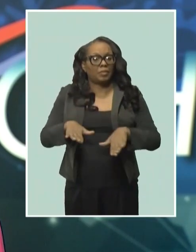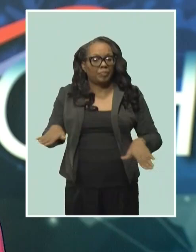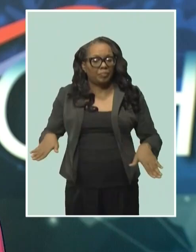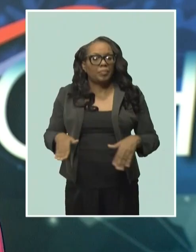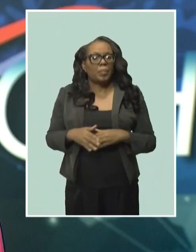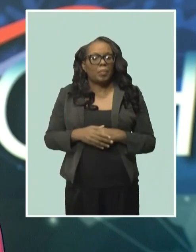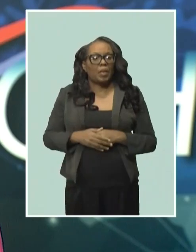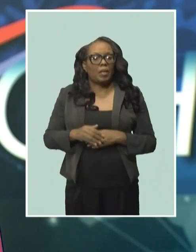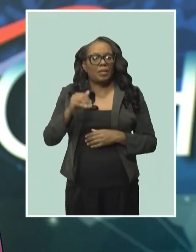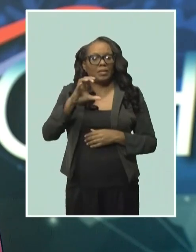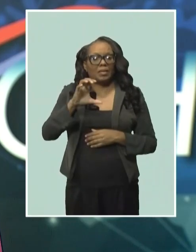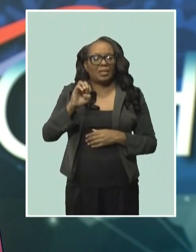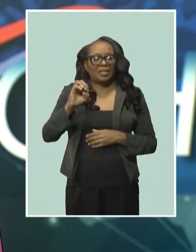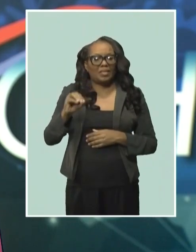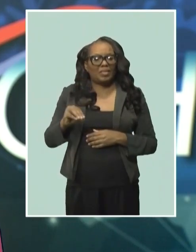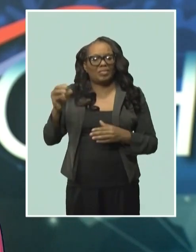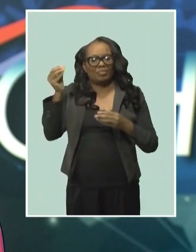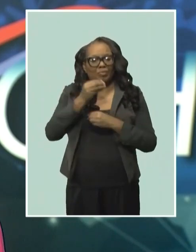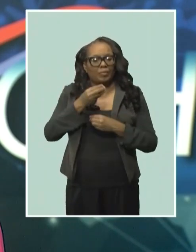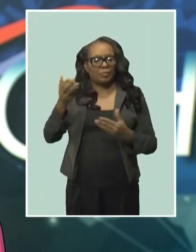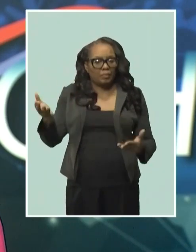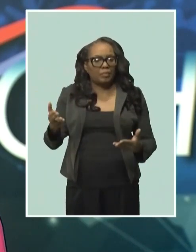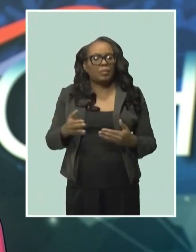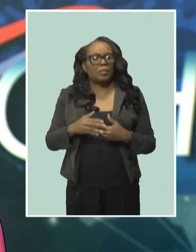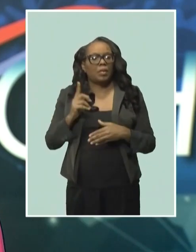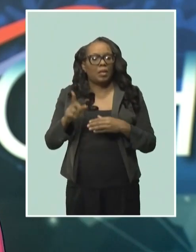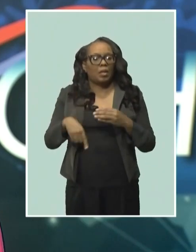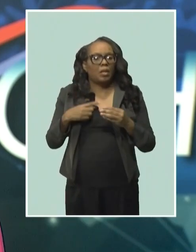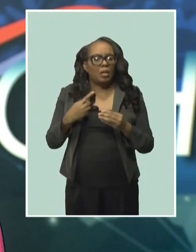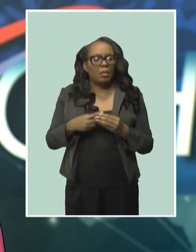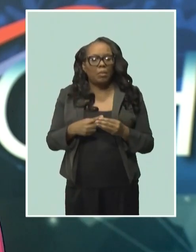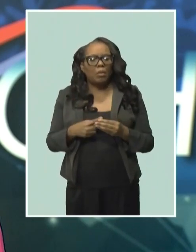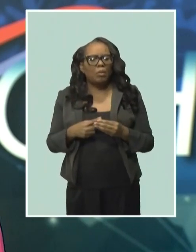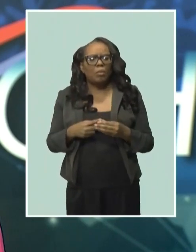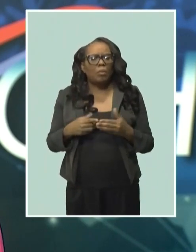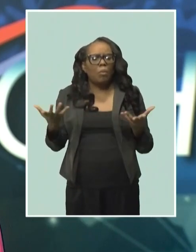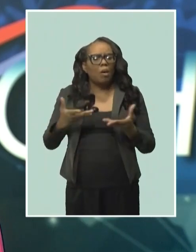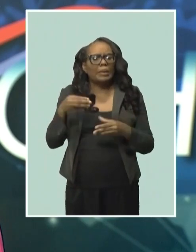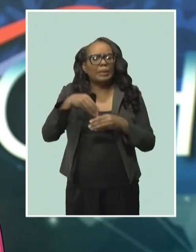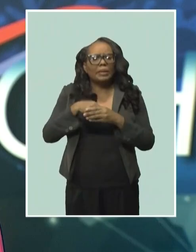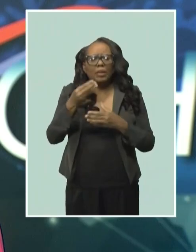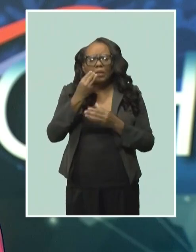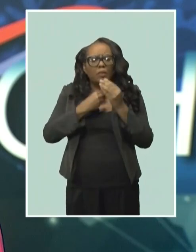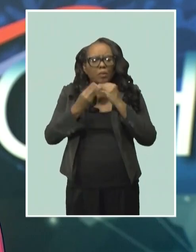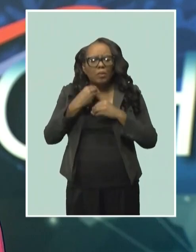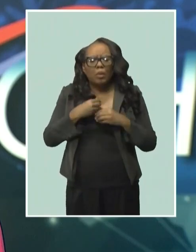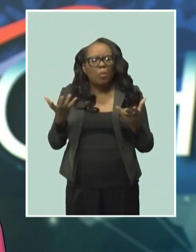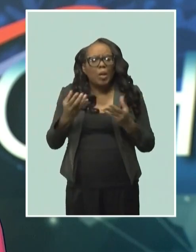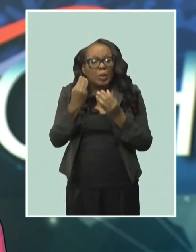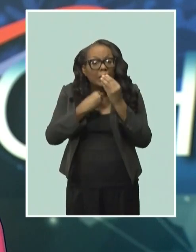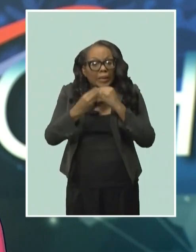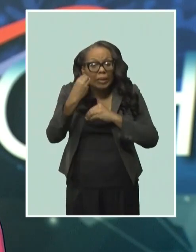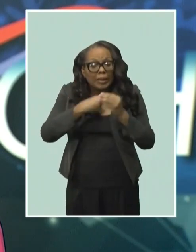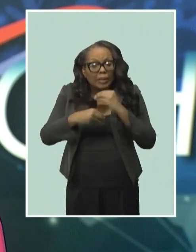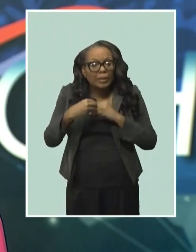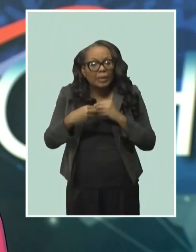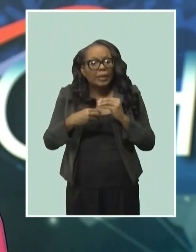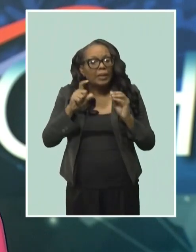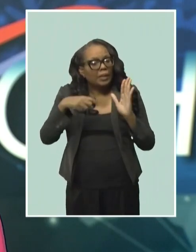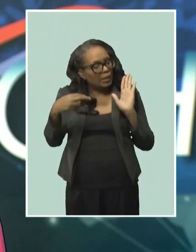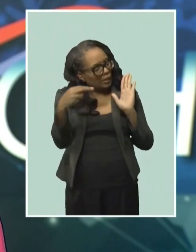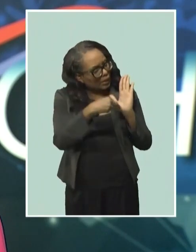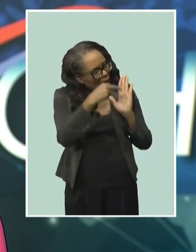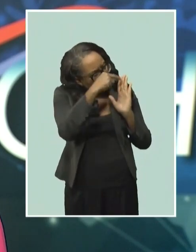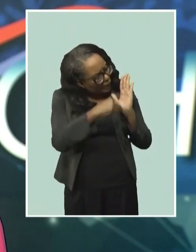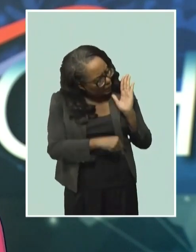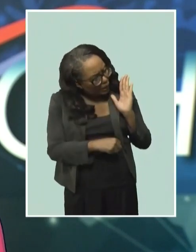it clear on CBC TV 8's Morning Barbados, people have a right to know what's in their foods and what they're consuming.